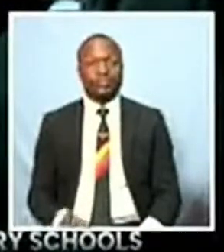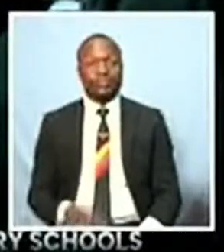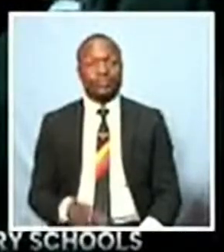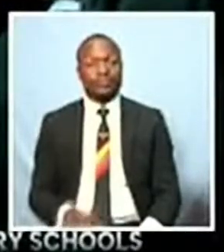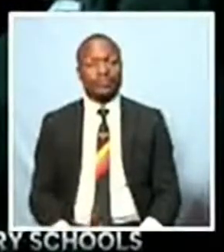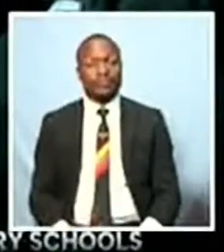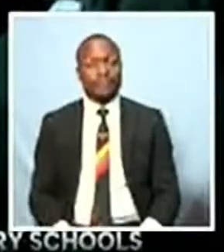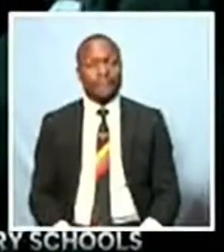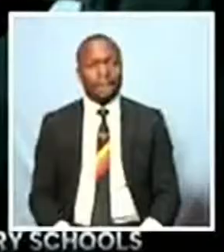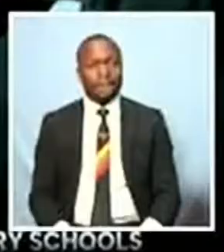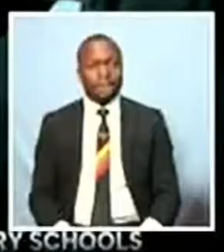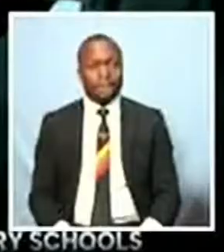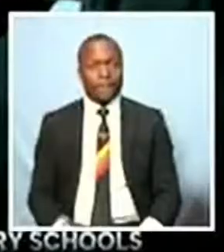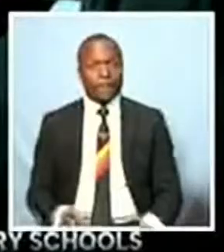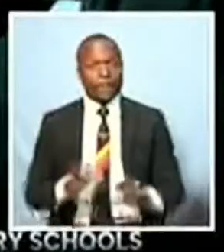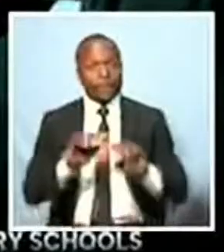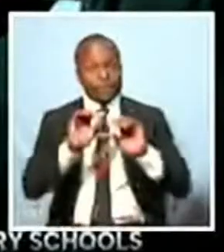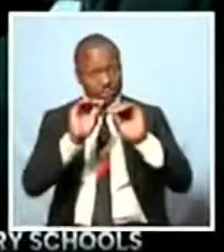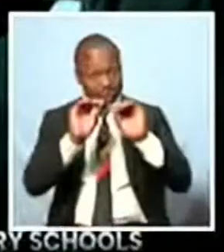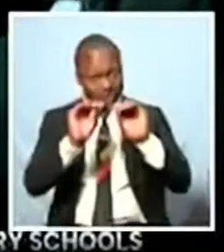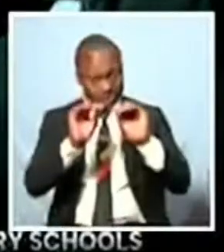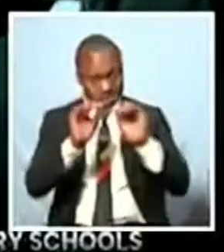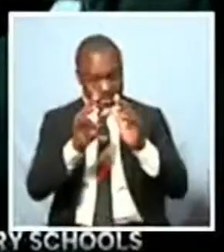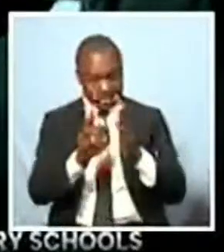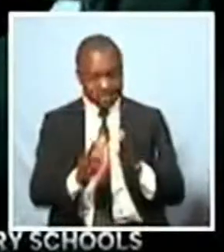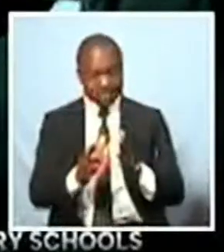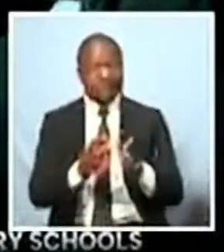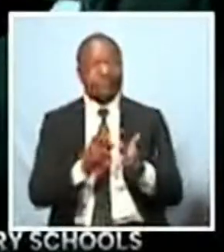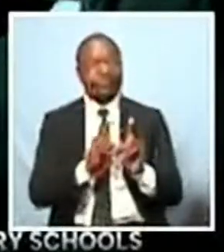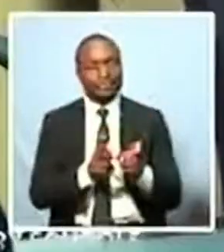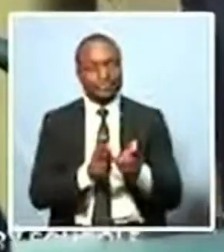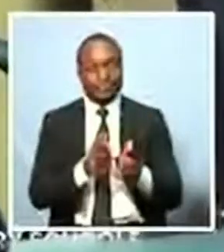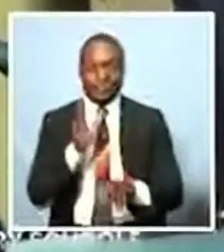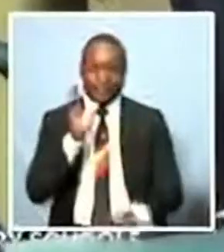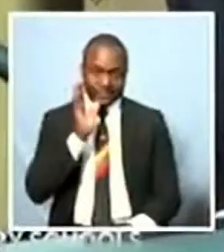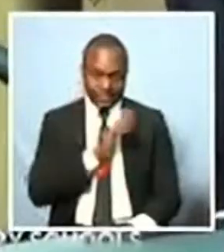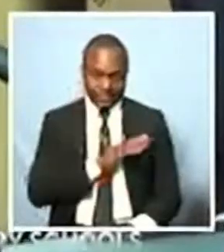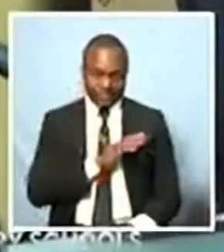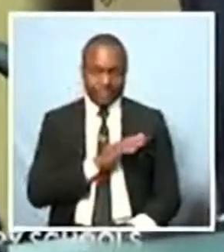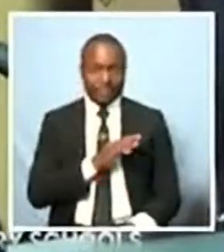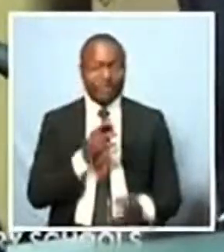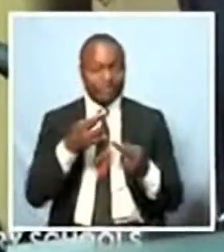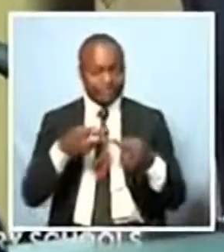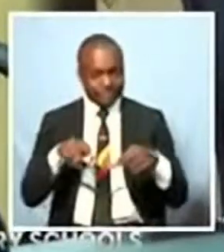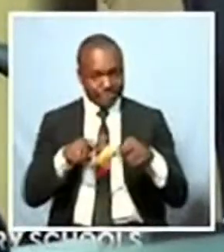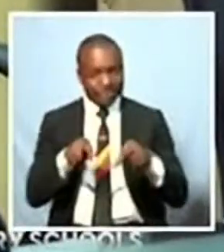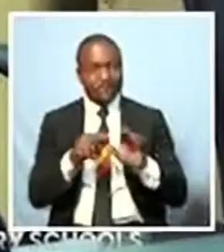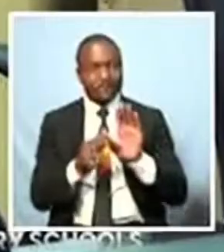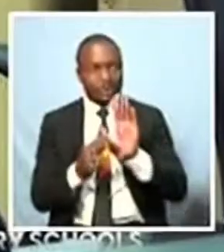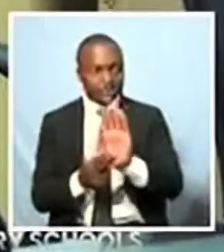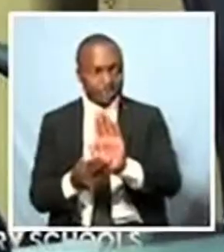respondents, who are our teachers who responded to our survey, indicated that